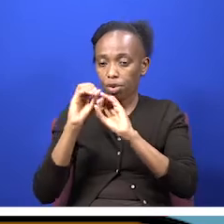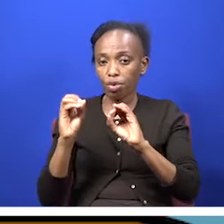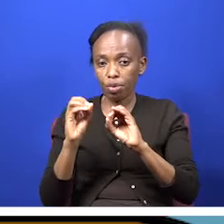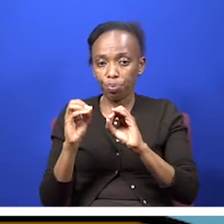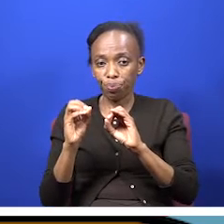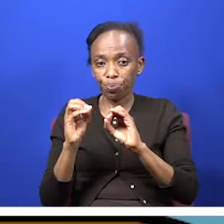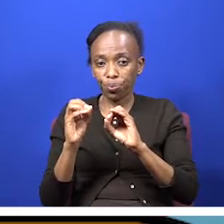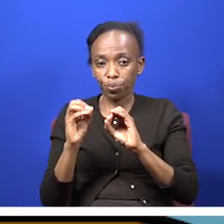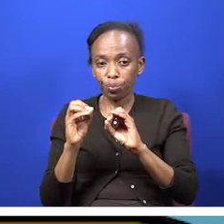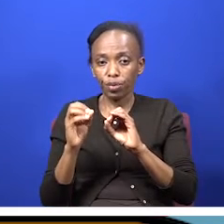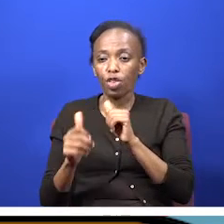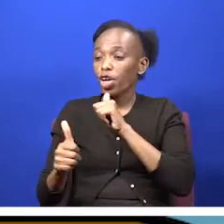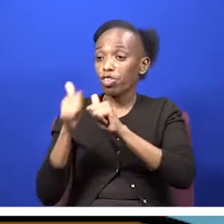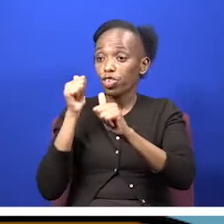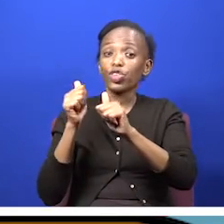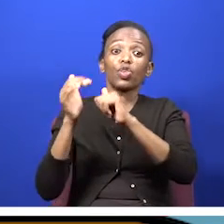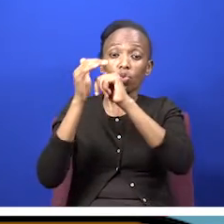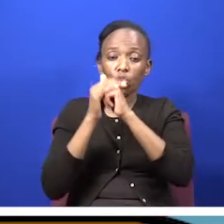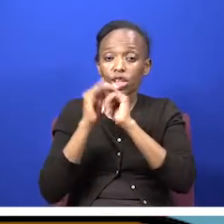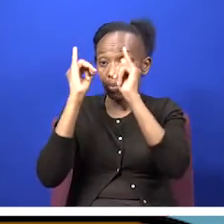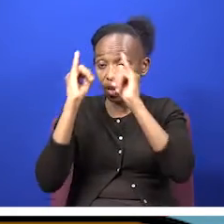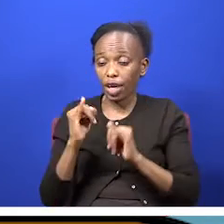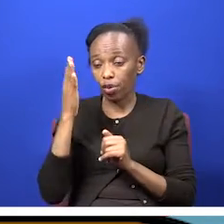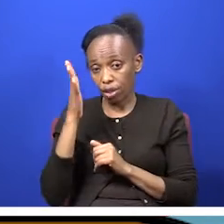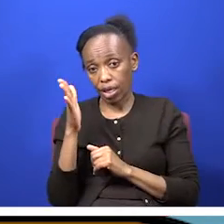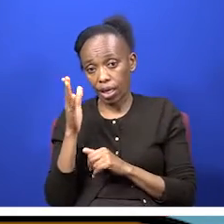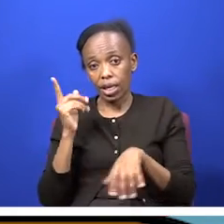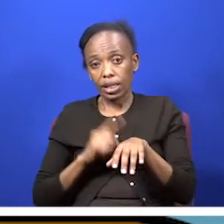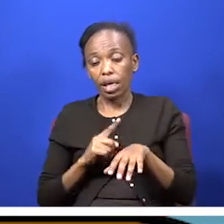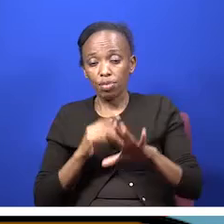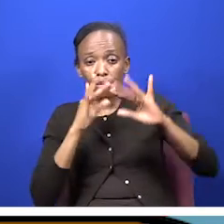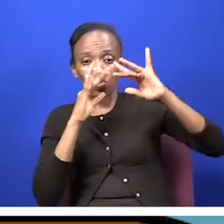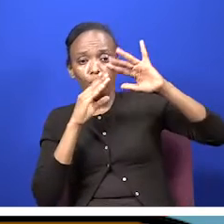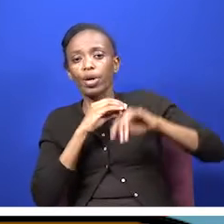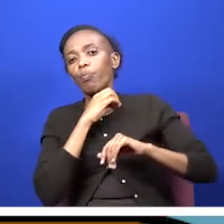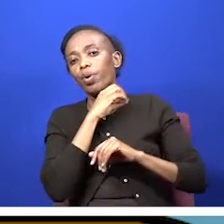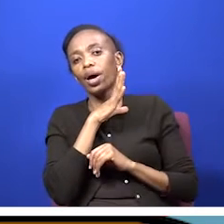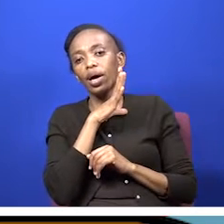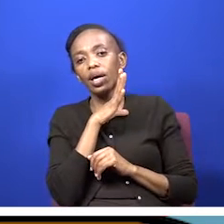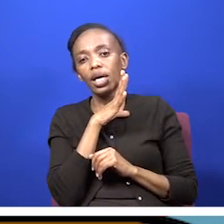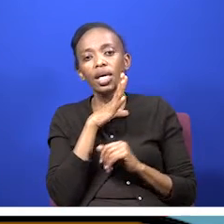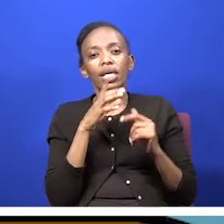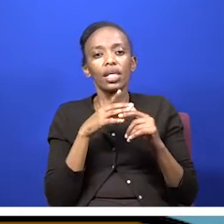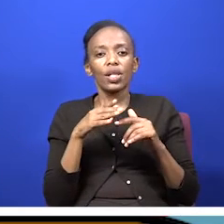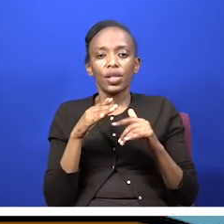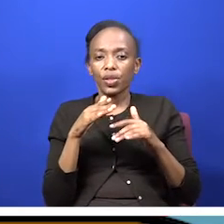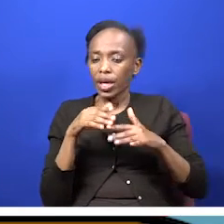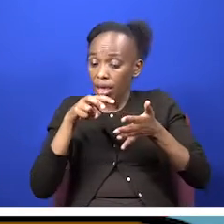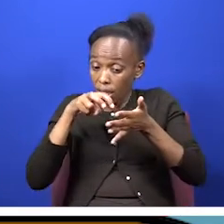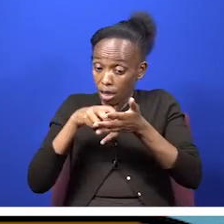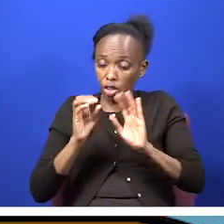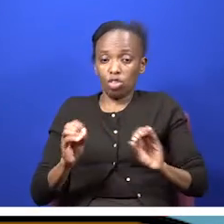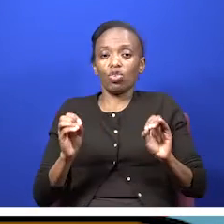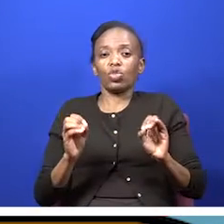worship the king. They refused to worship the idol. So when the trumpet blew, they did